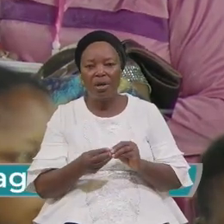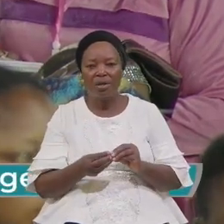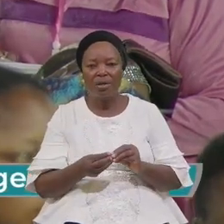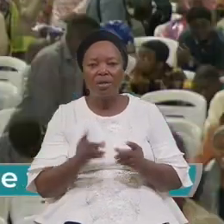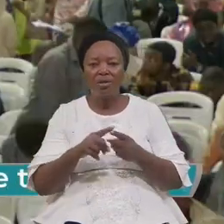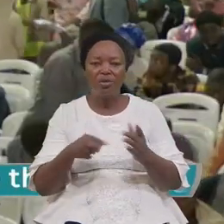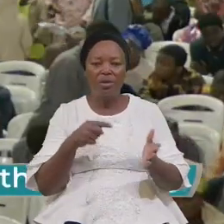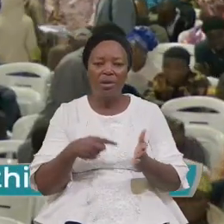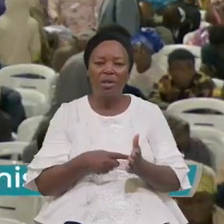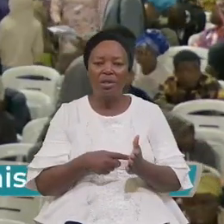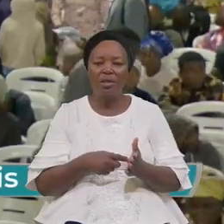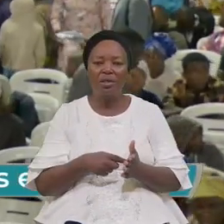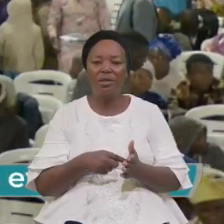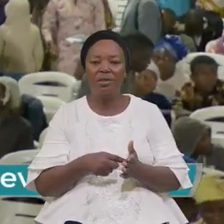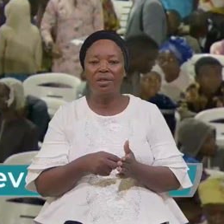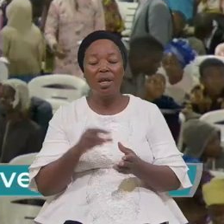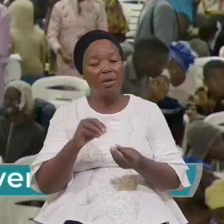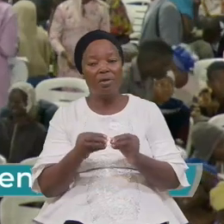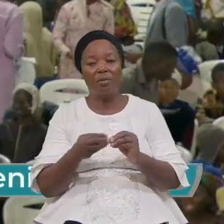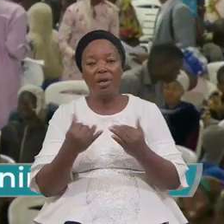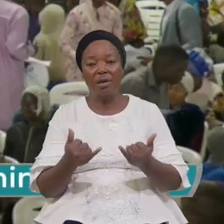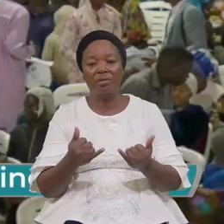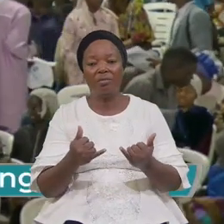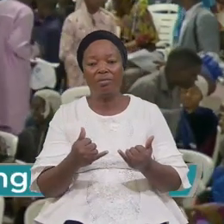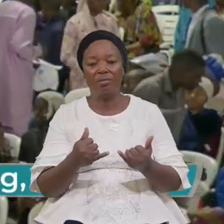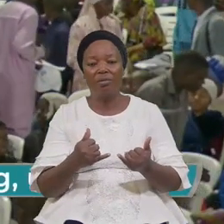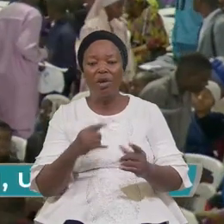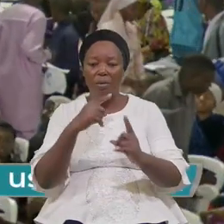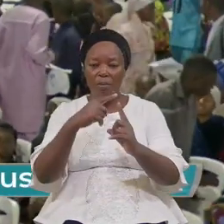this number, plus